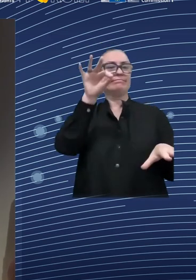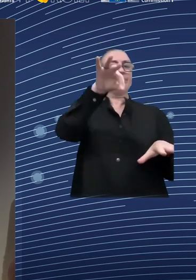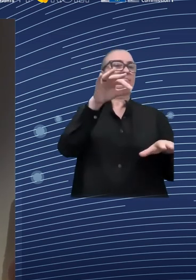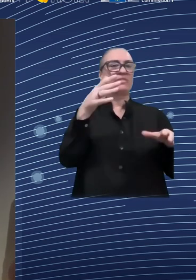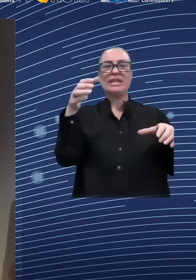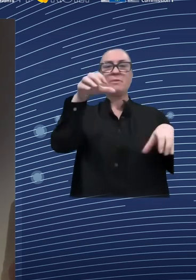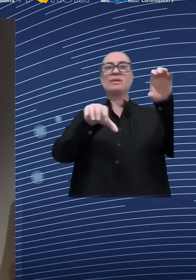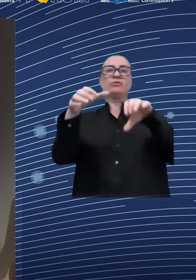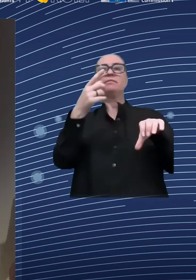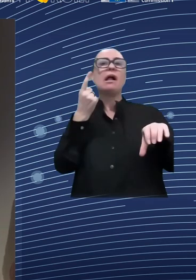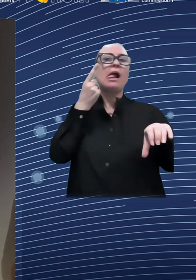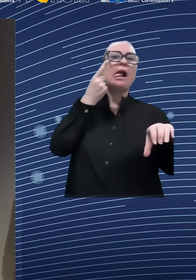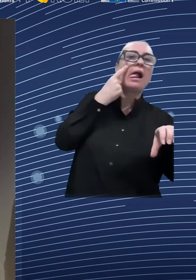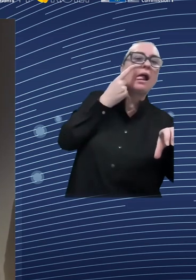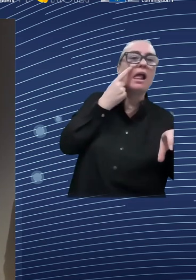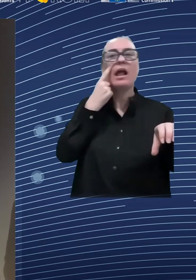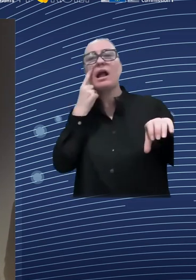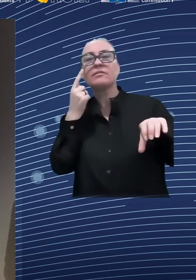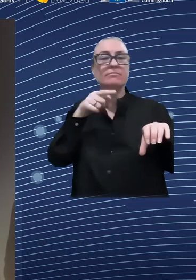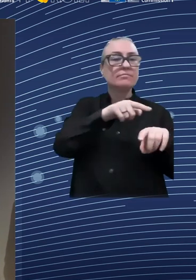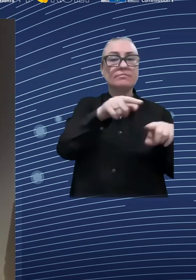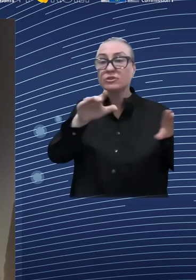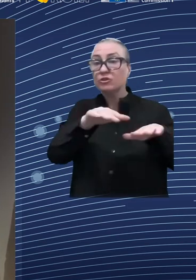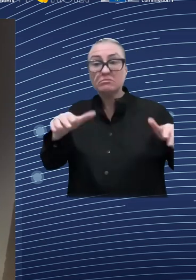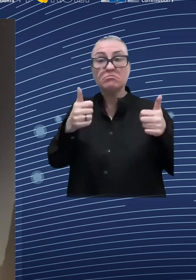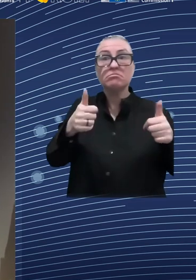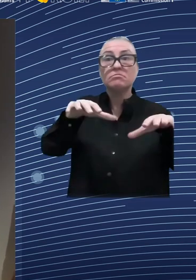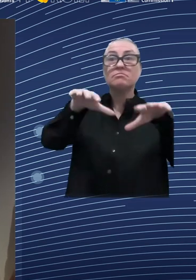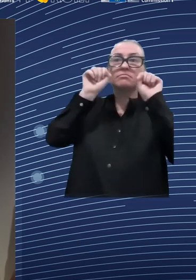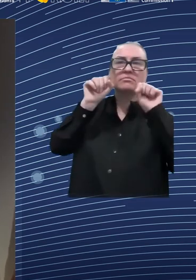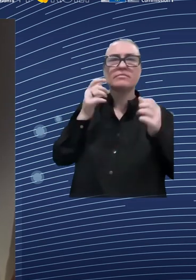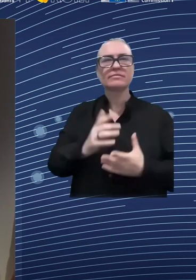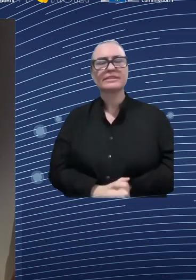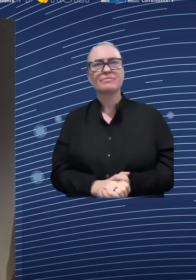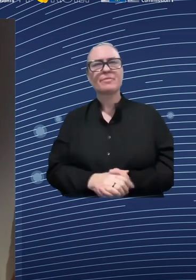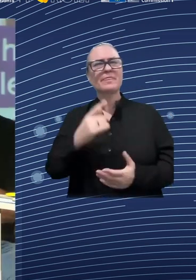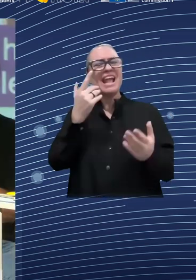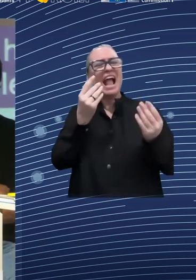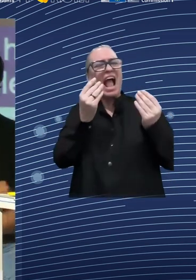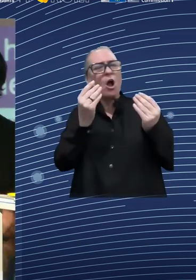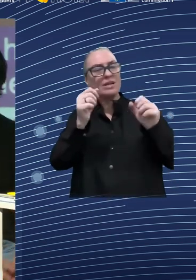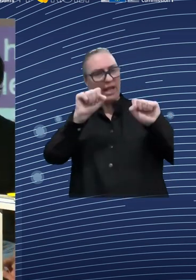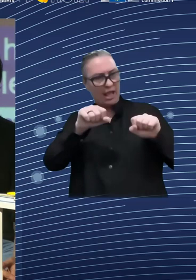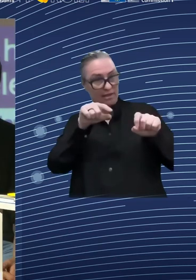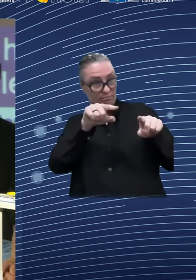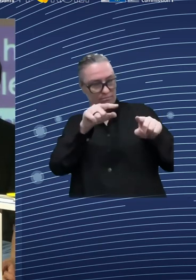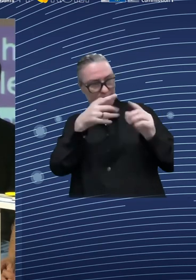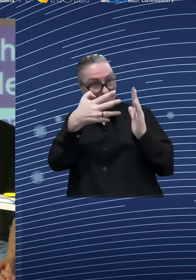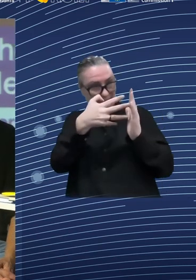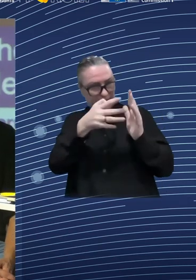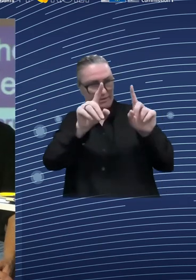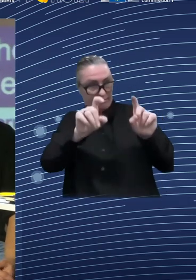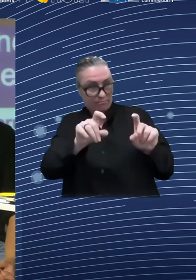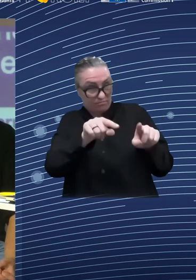bit about collaboration and bringing different stakeholders together in Ireland. Sure. So I think to pick